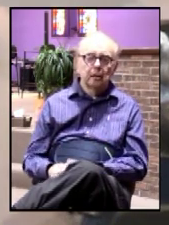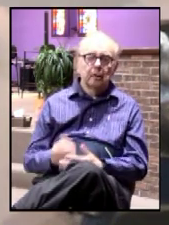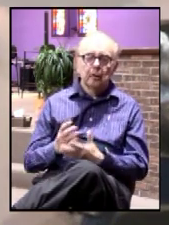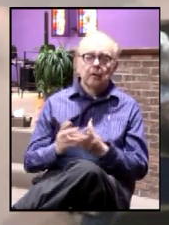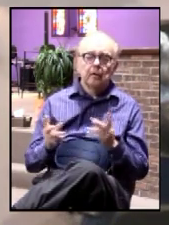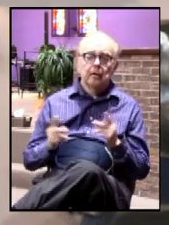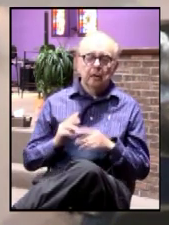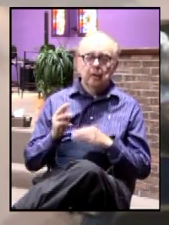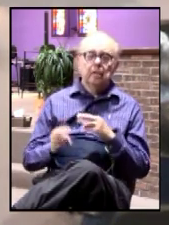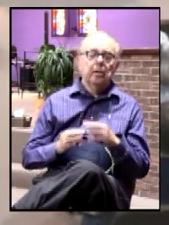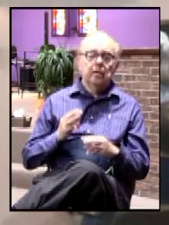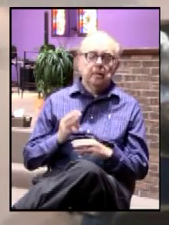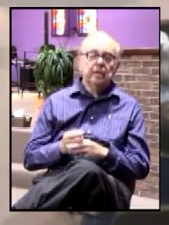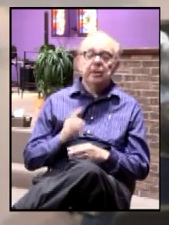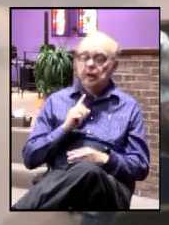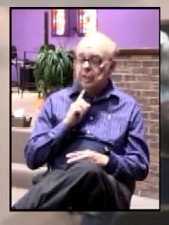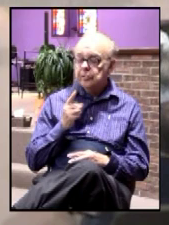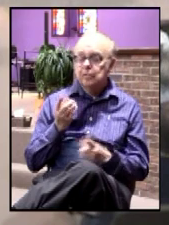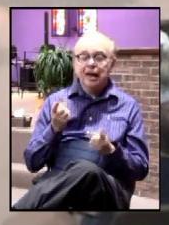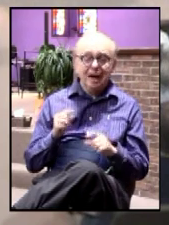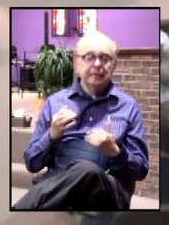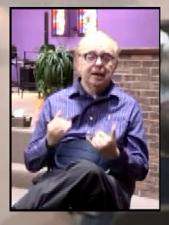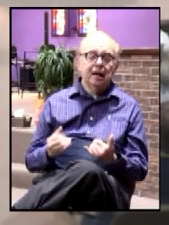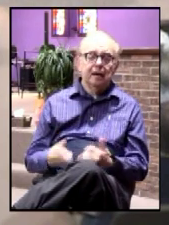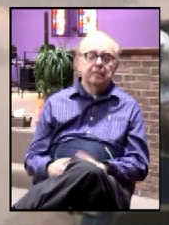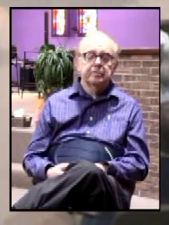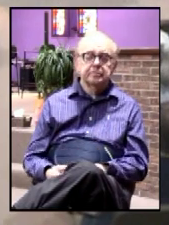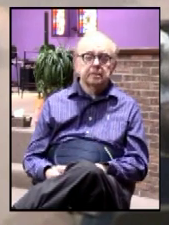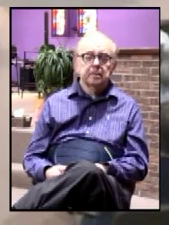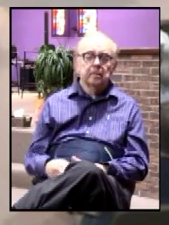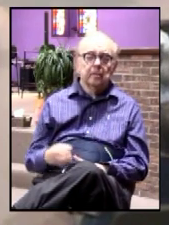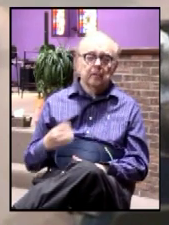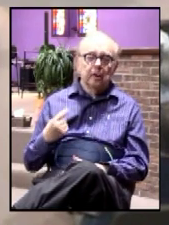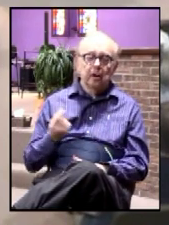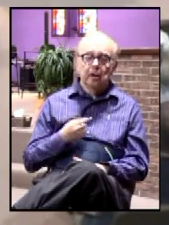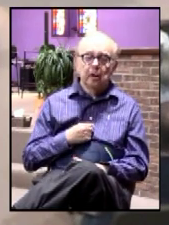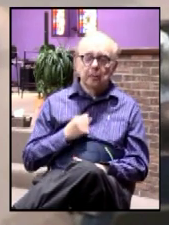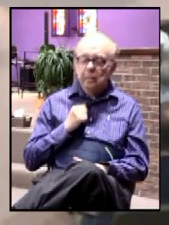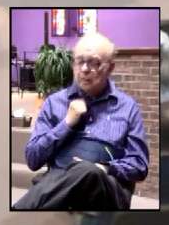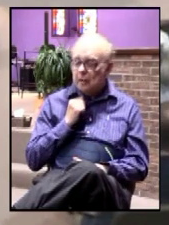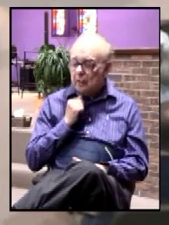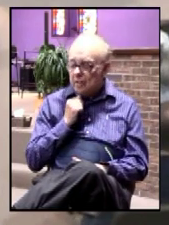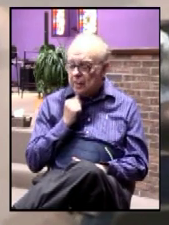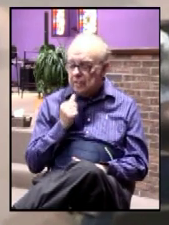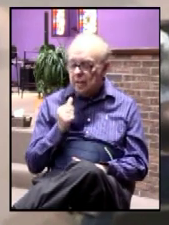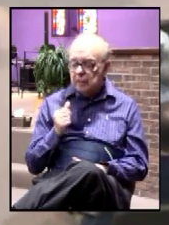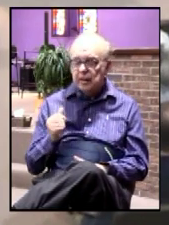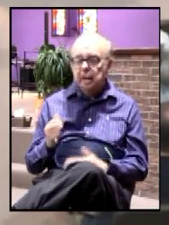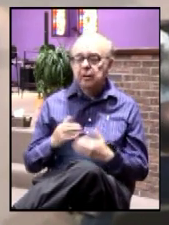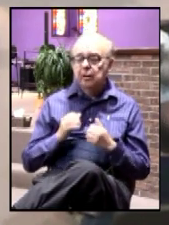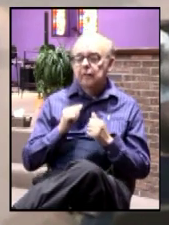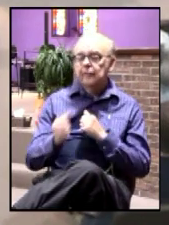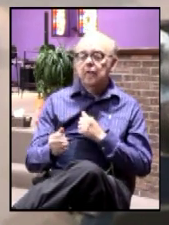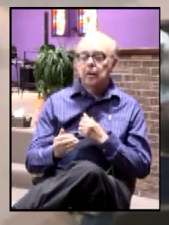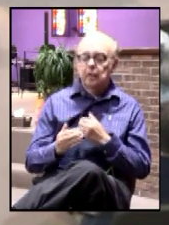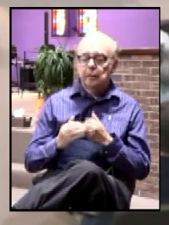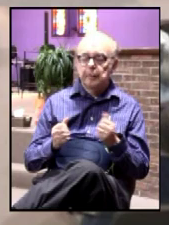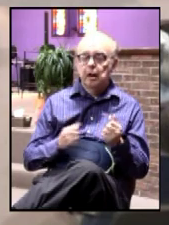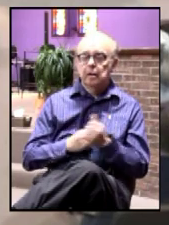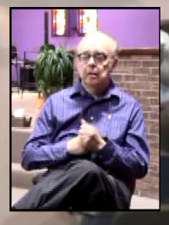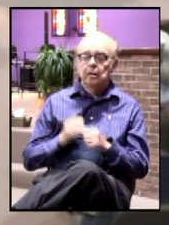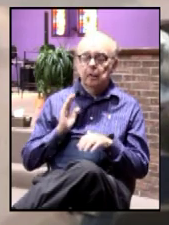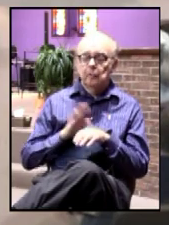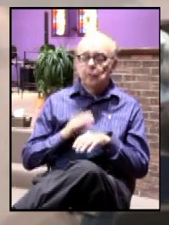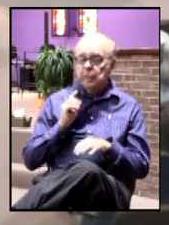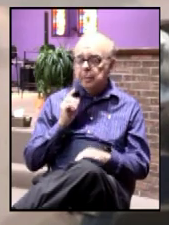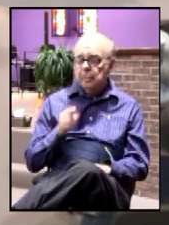In some places in the world, it already is here. And we are not far behind. I am